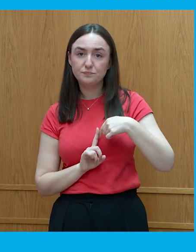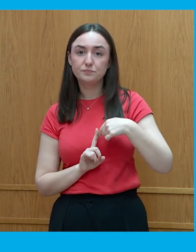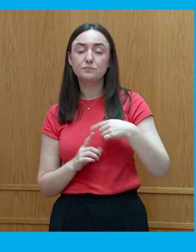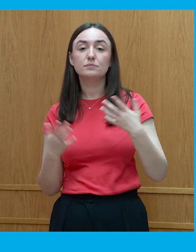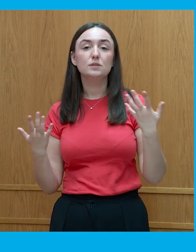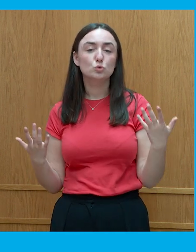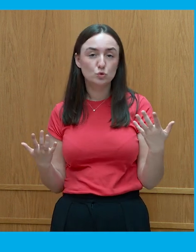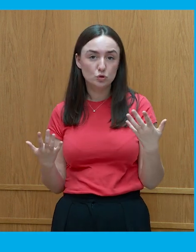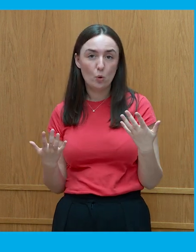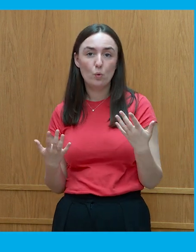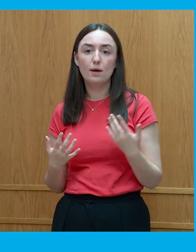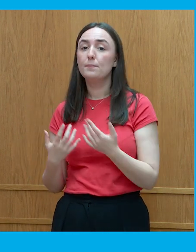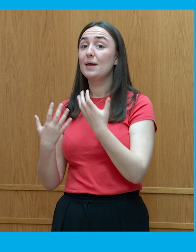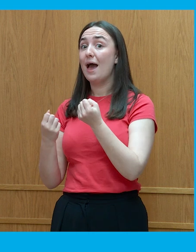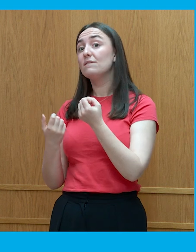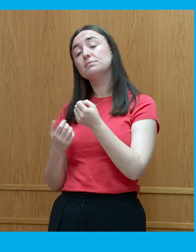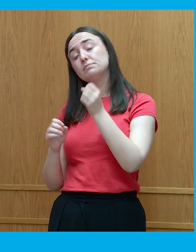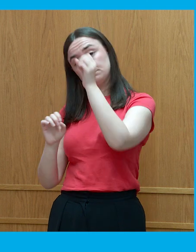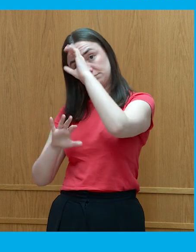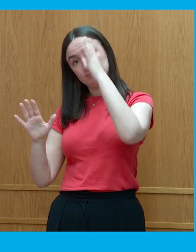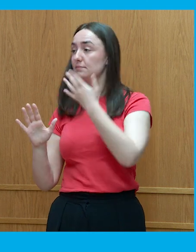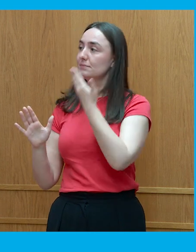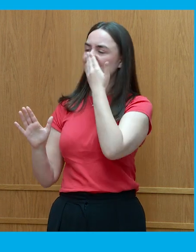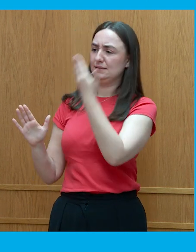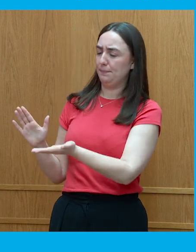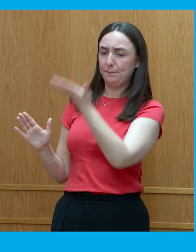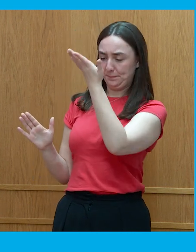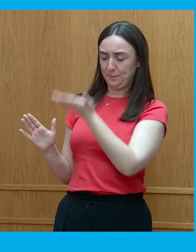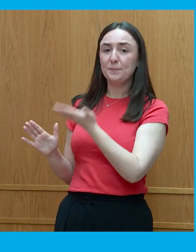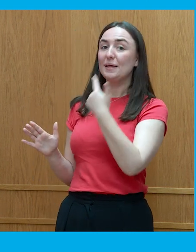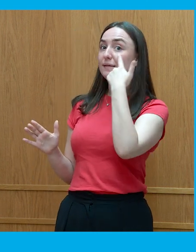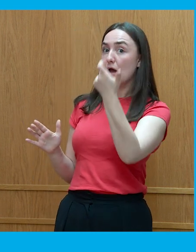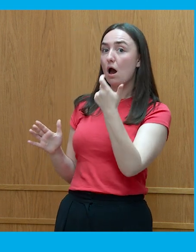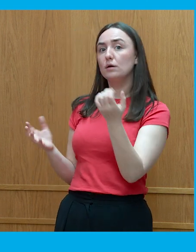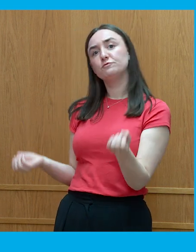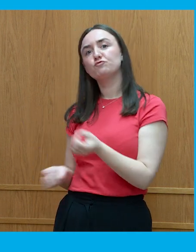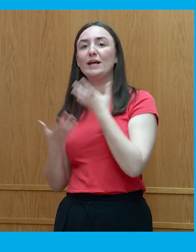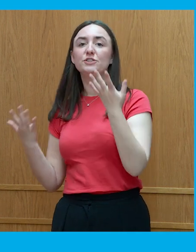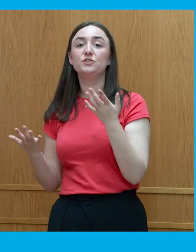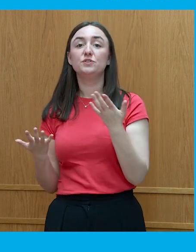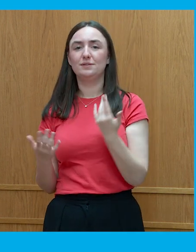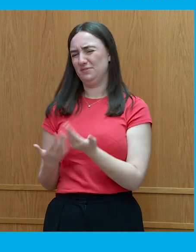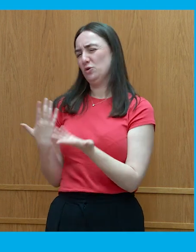there's this sort of image that she's presenting, which makes her look young, vibrant, and she's obviously much younger than Trump,